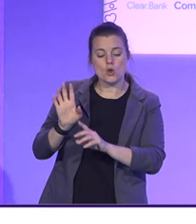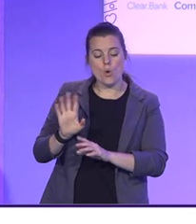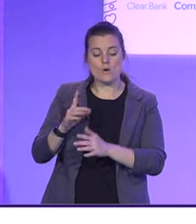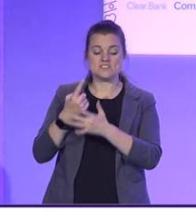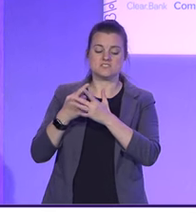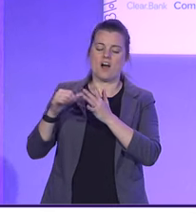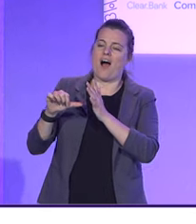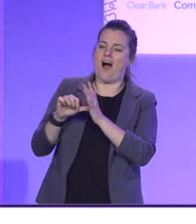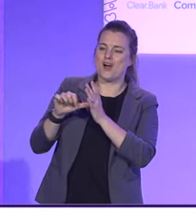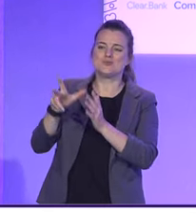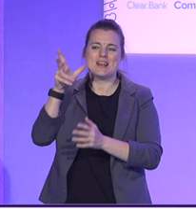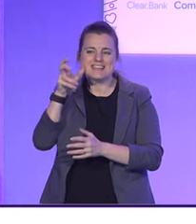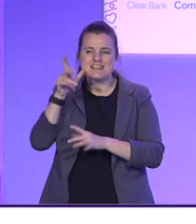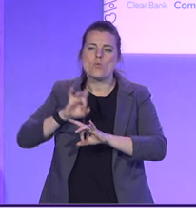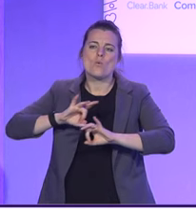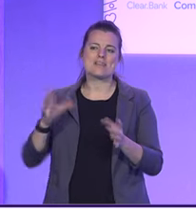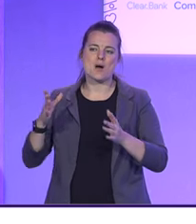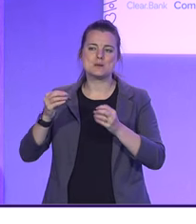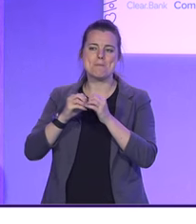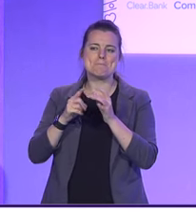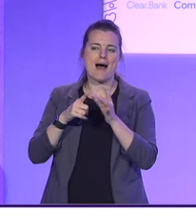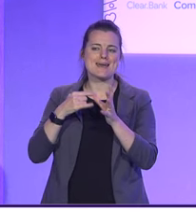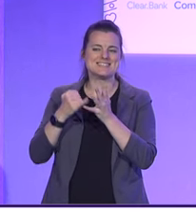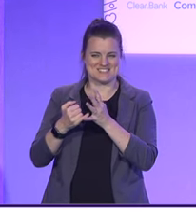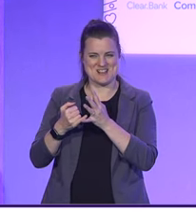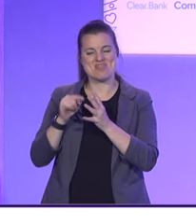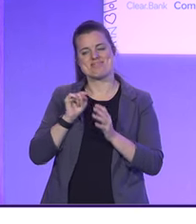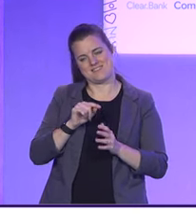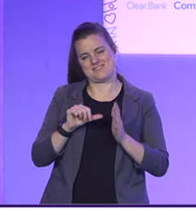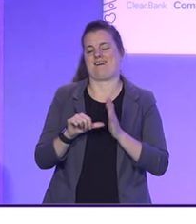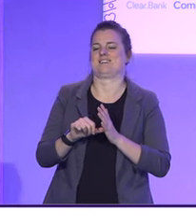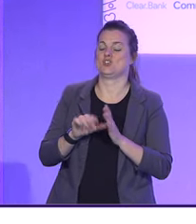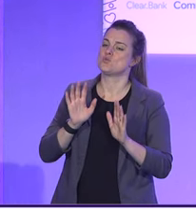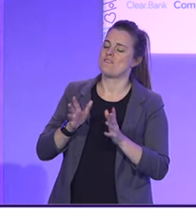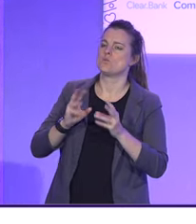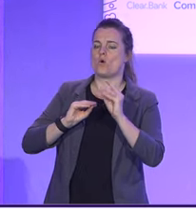hard to listen without a bias. So the trick is to figure out what the